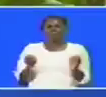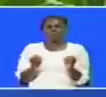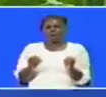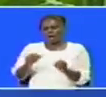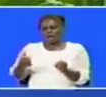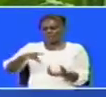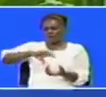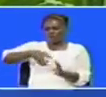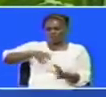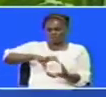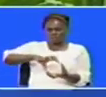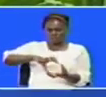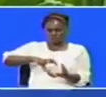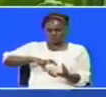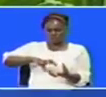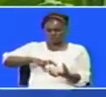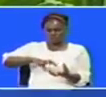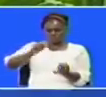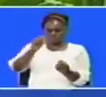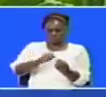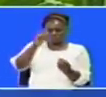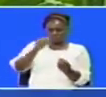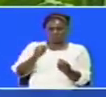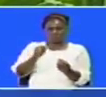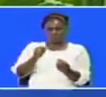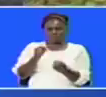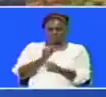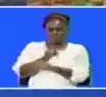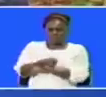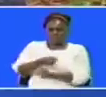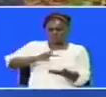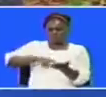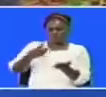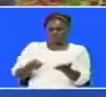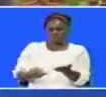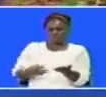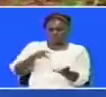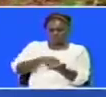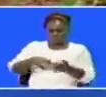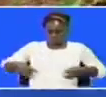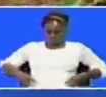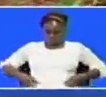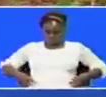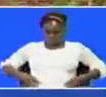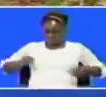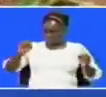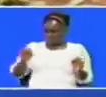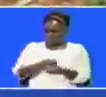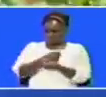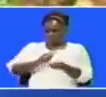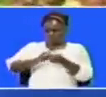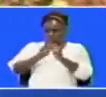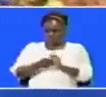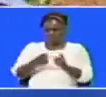other complications, he was diagnosed with terminal renal failure. The condition with his kidneys was irreversible.